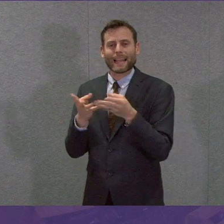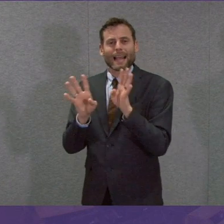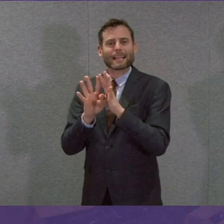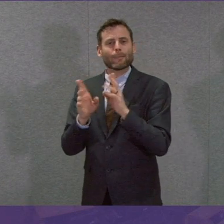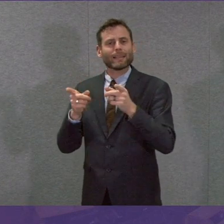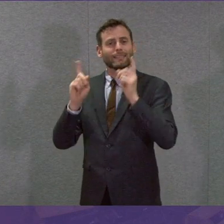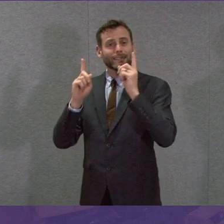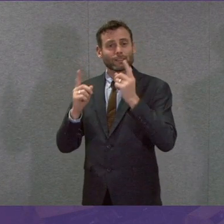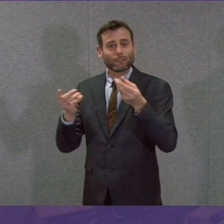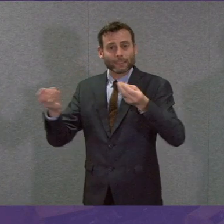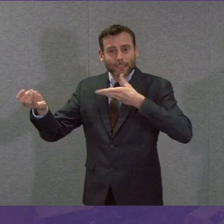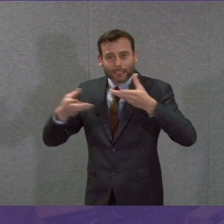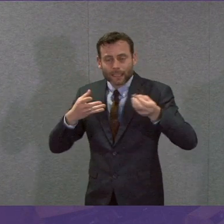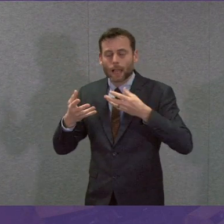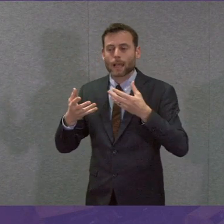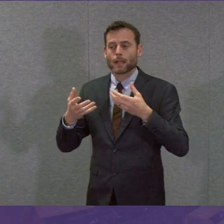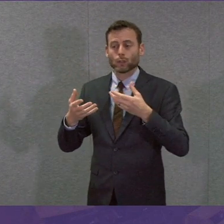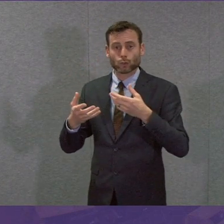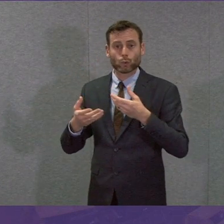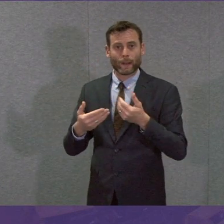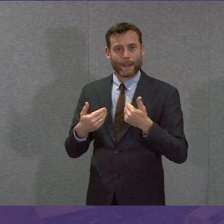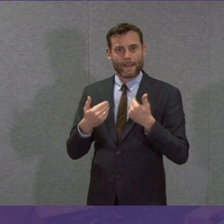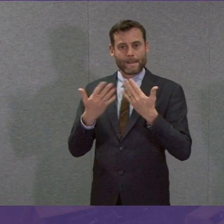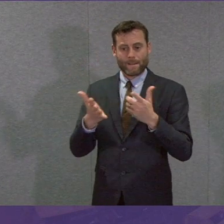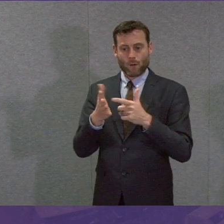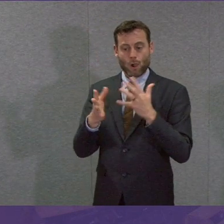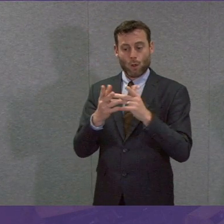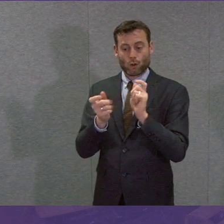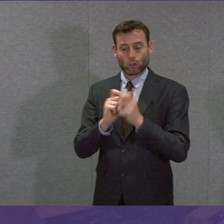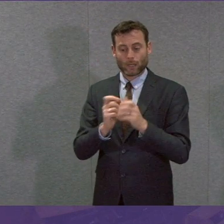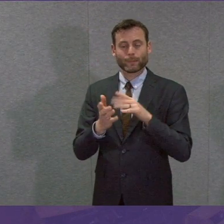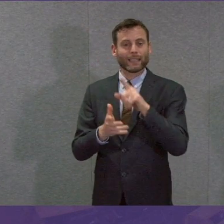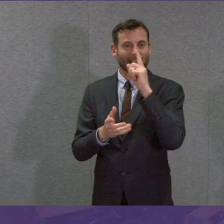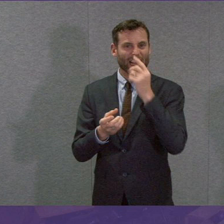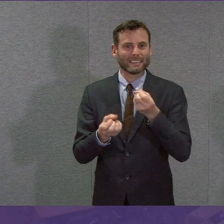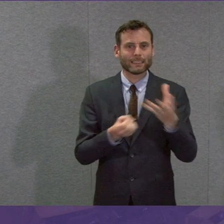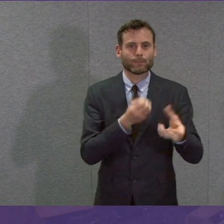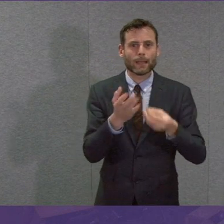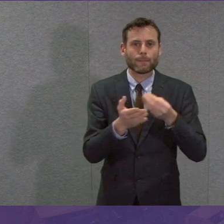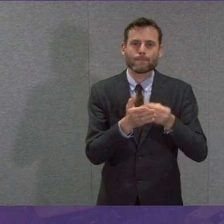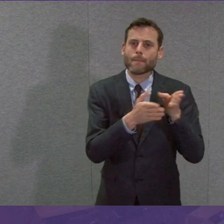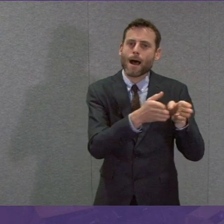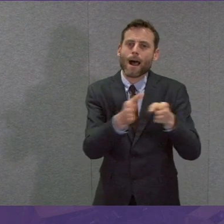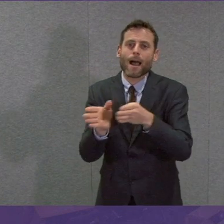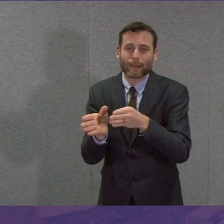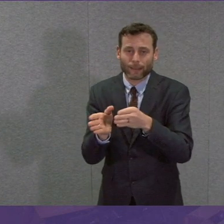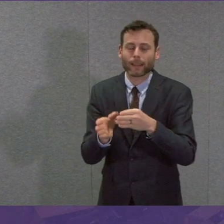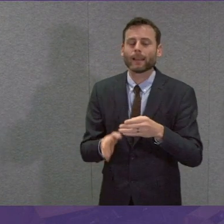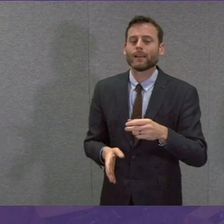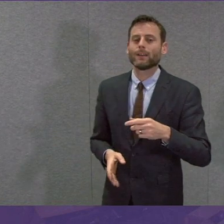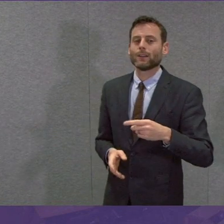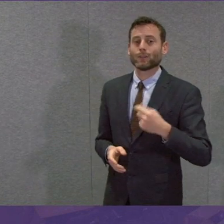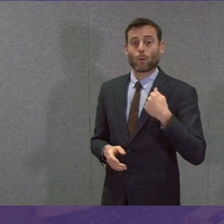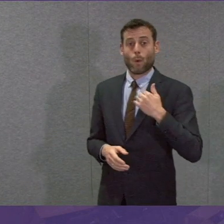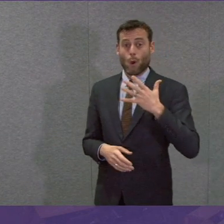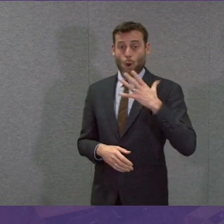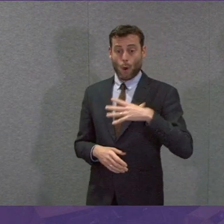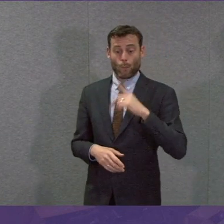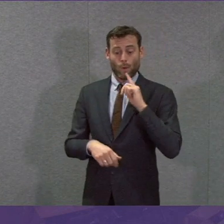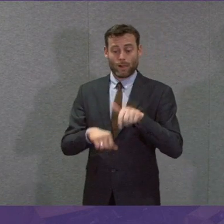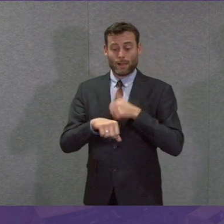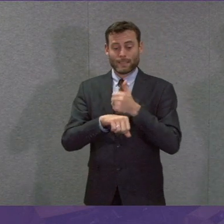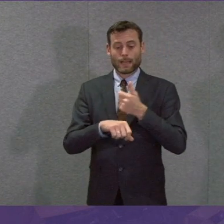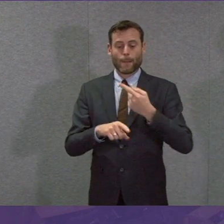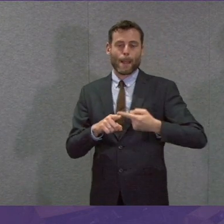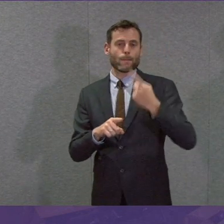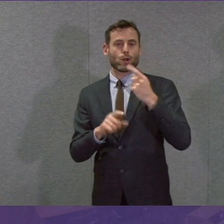on ways of expending money and other things that may require legislative approval early next week. I would hope that we would be able to bring an emergency bill to this chamber,